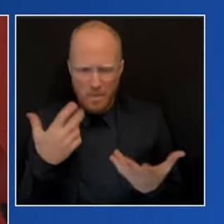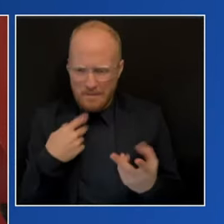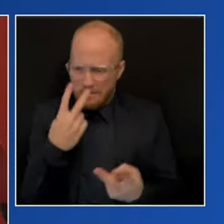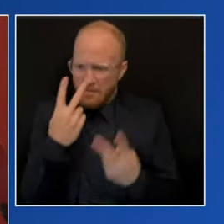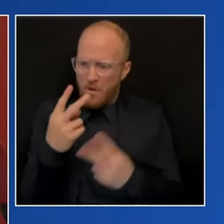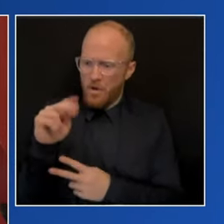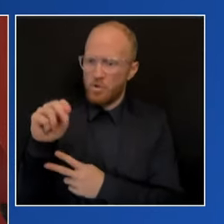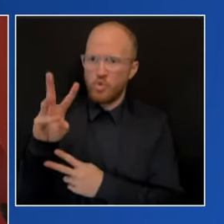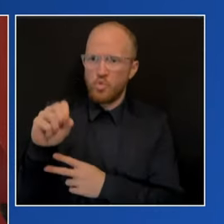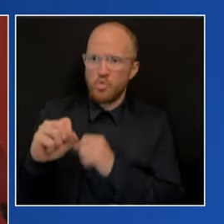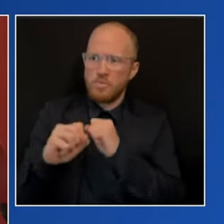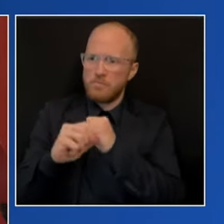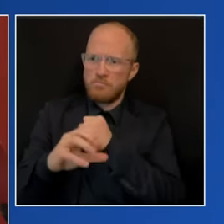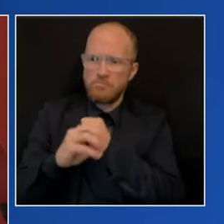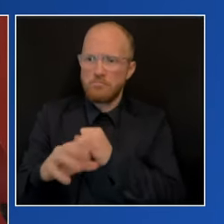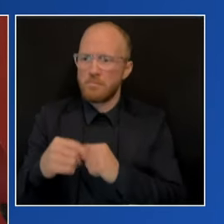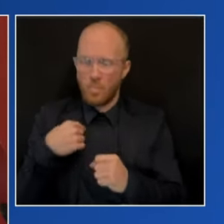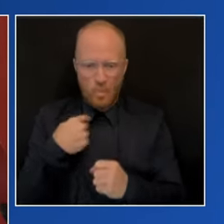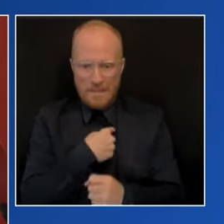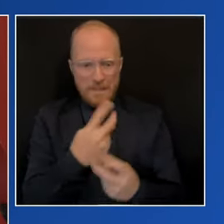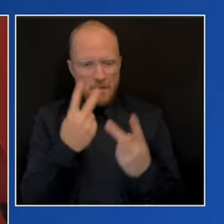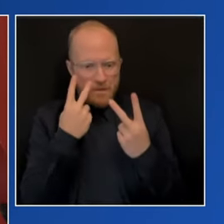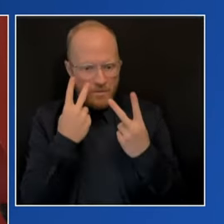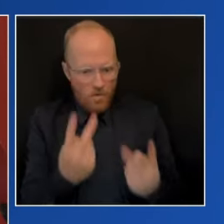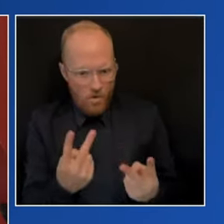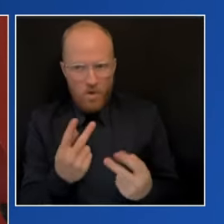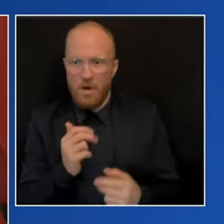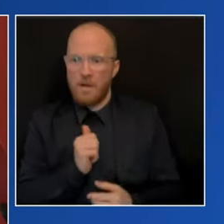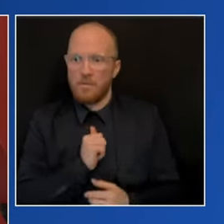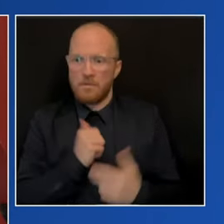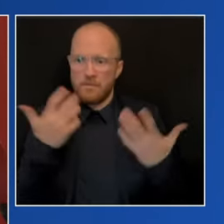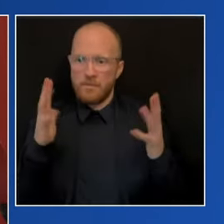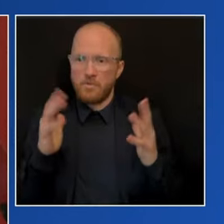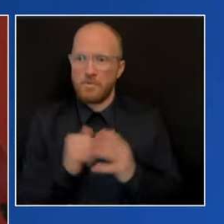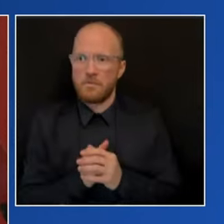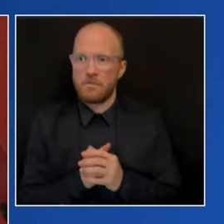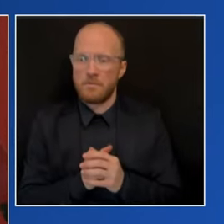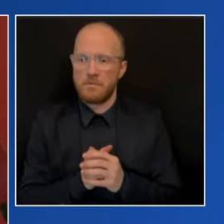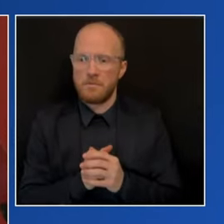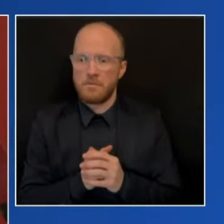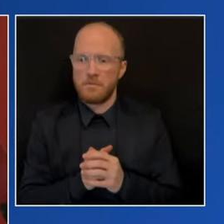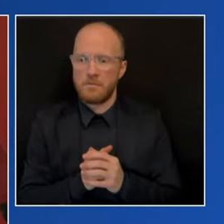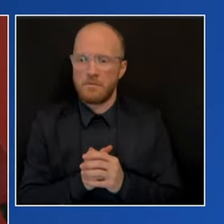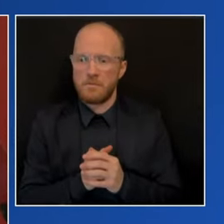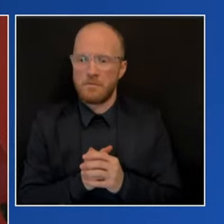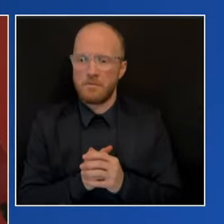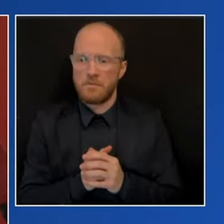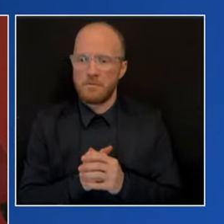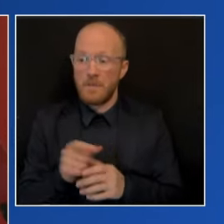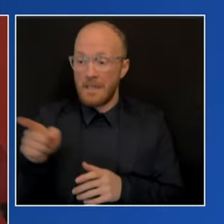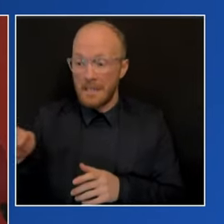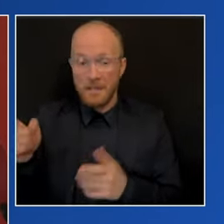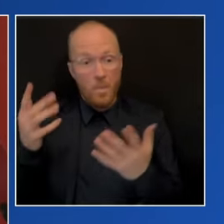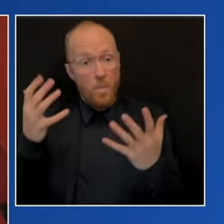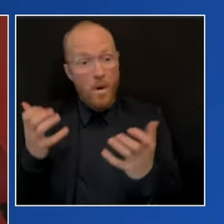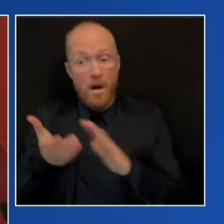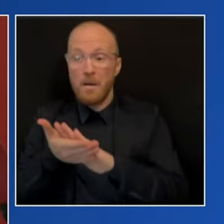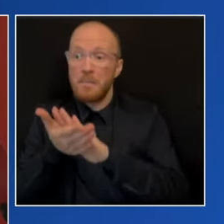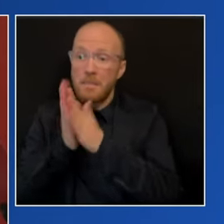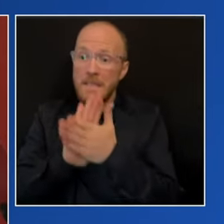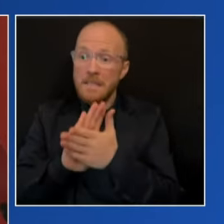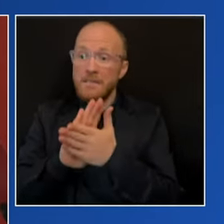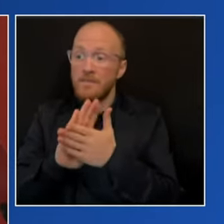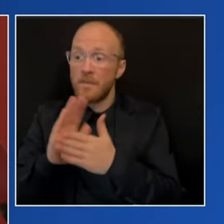We saw it with our own eyes. Trump's mob wasn't a peaceful protest. It was a violent